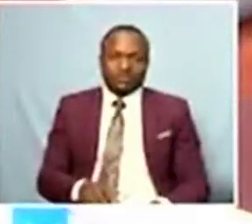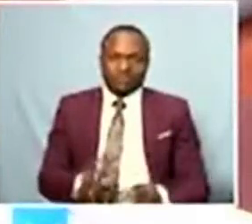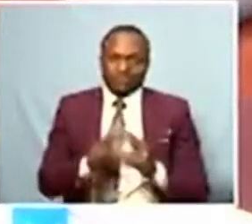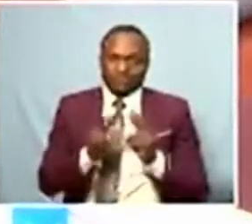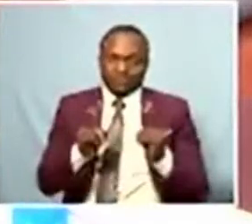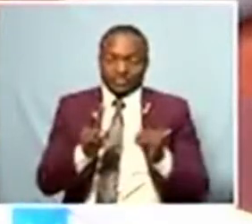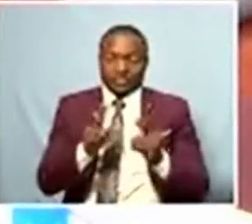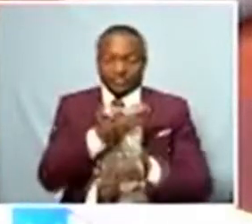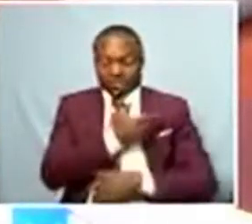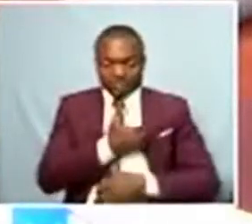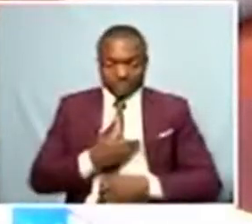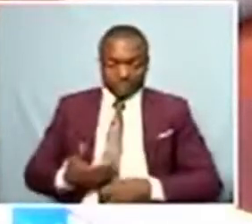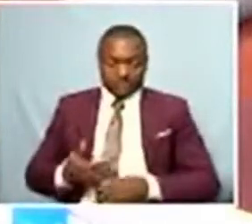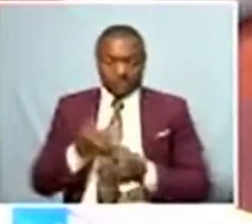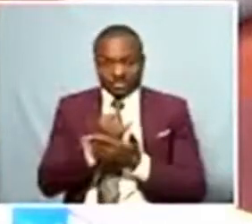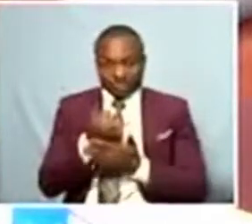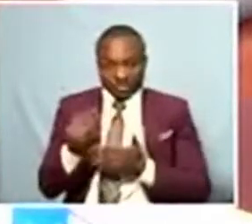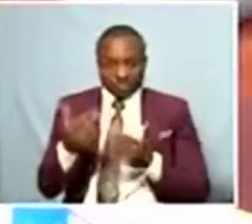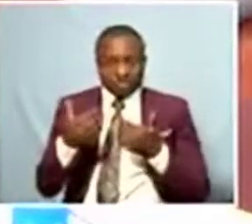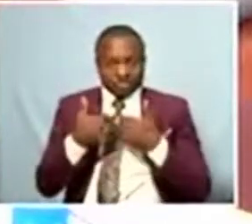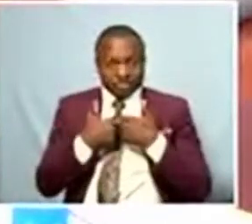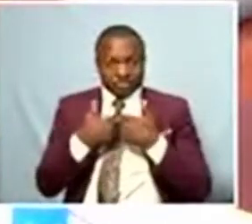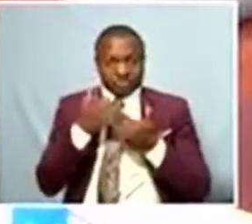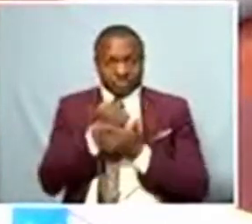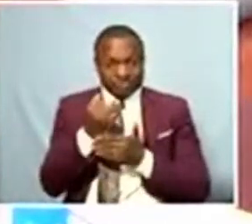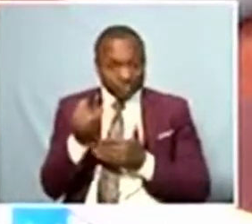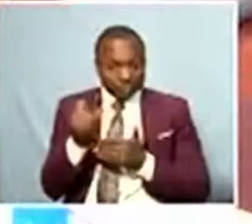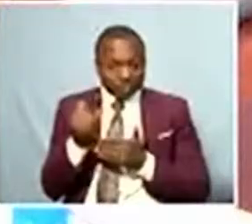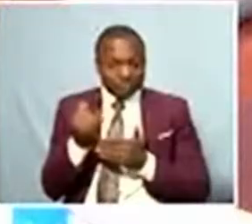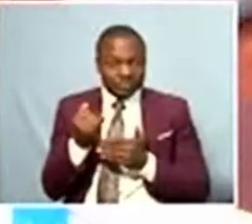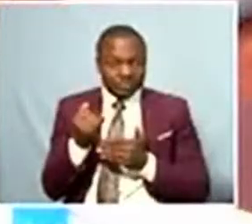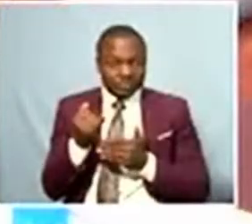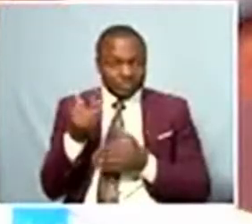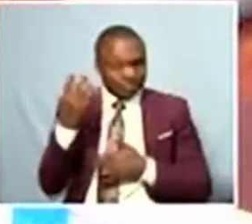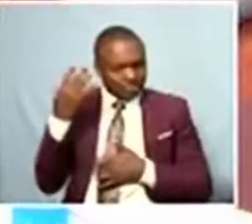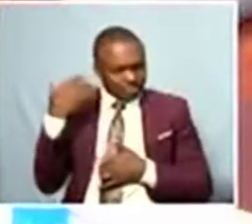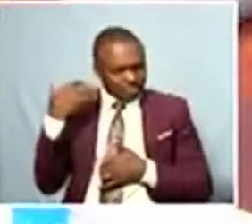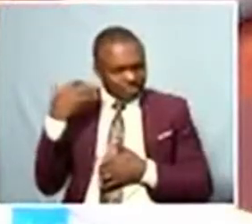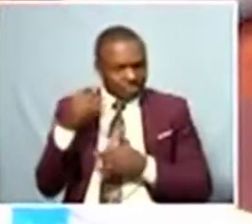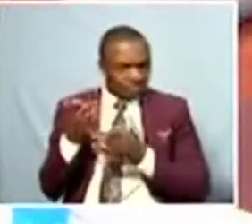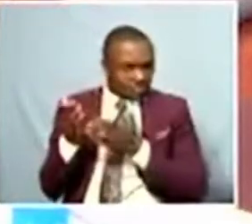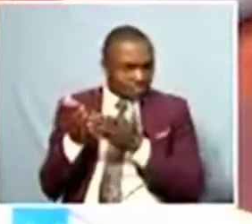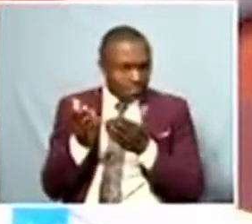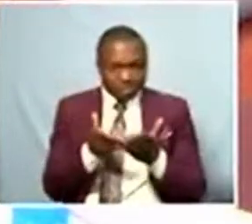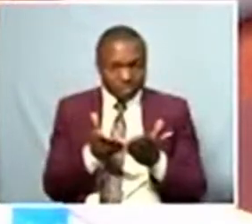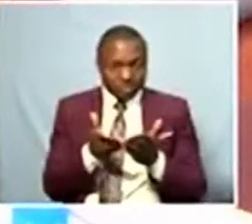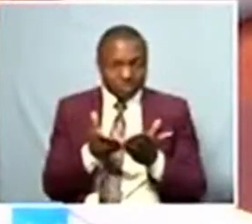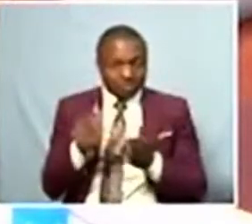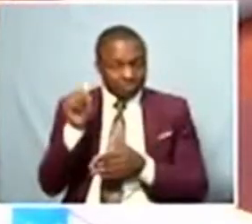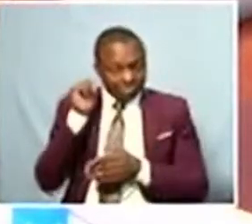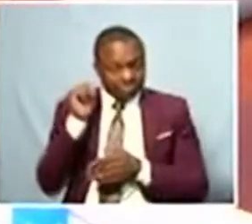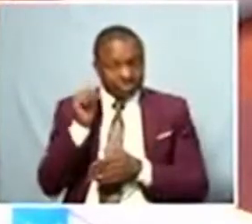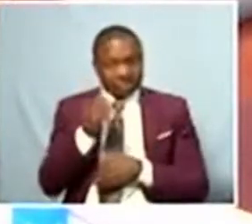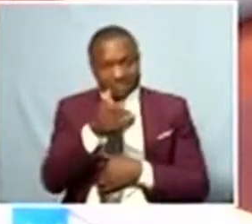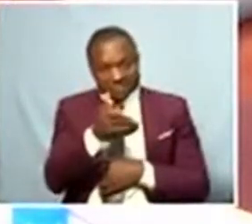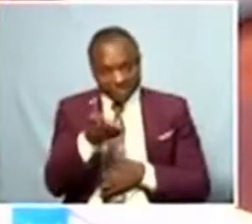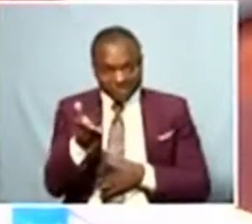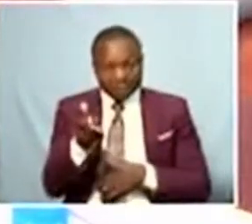issue. We have the issue of reciprocity. Very recently, it was even brought on the floor of the House. There's